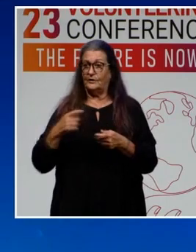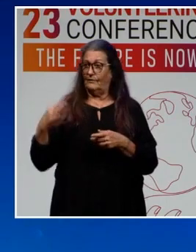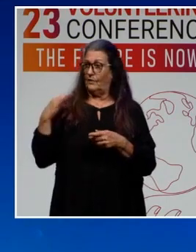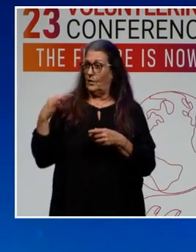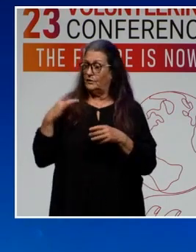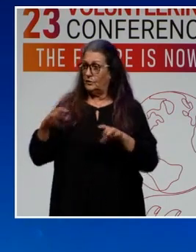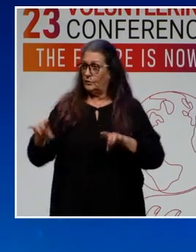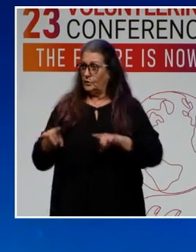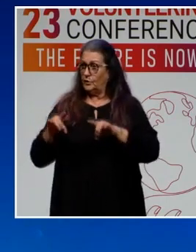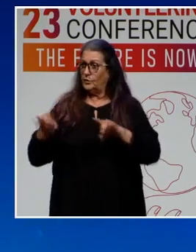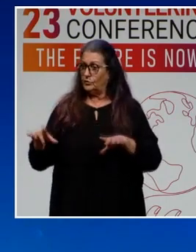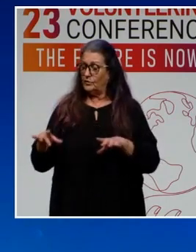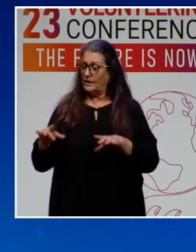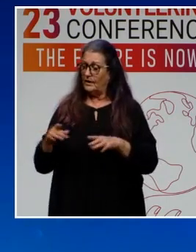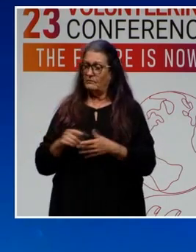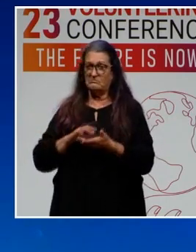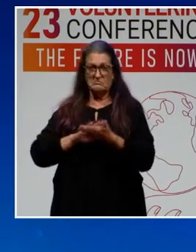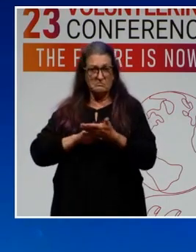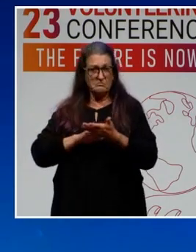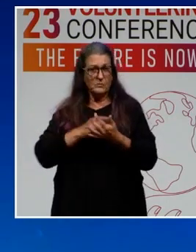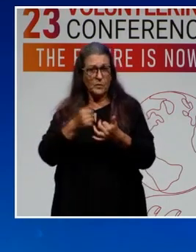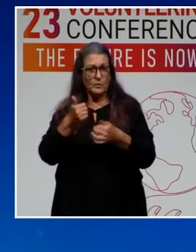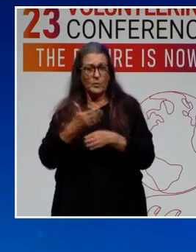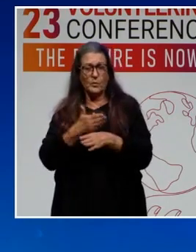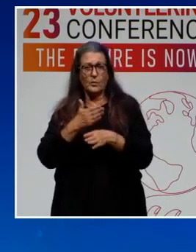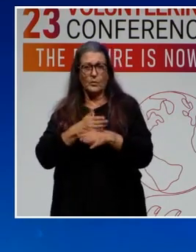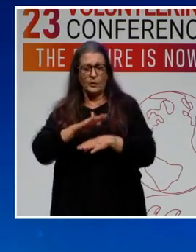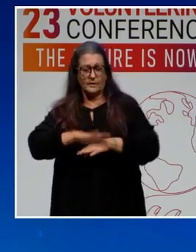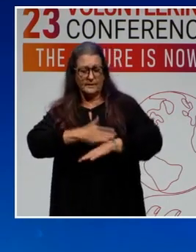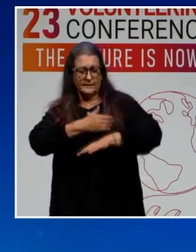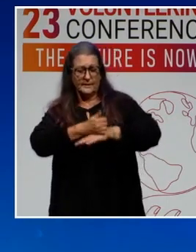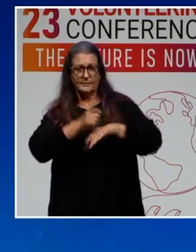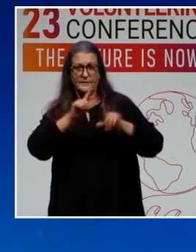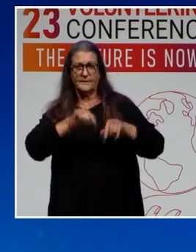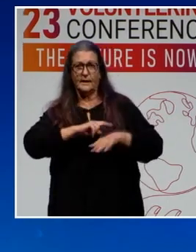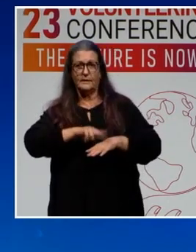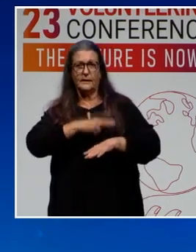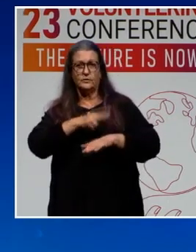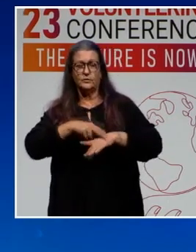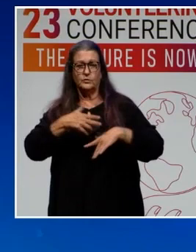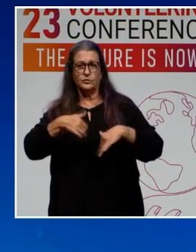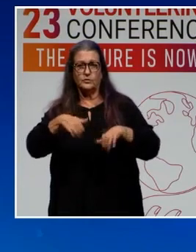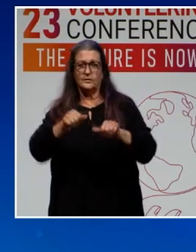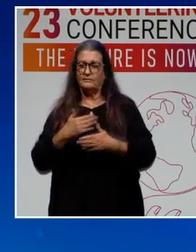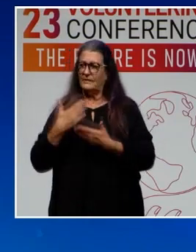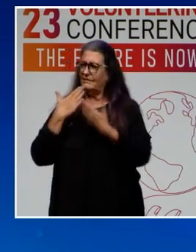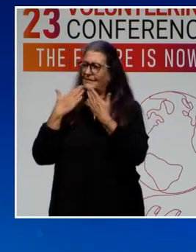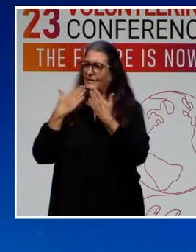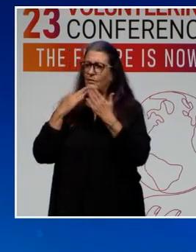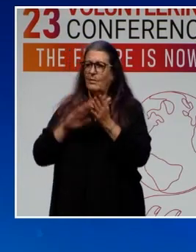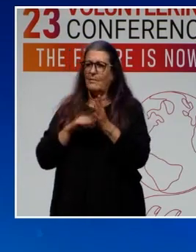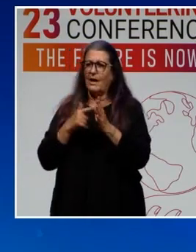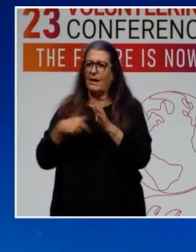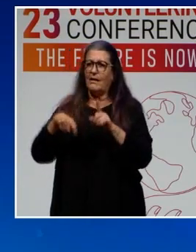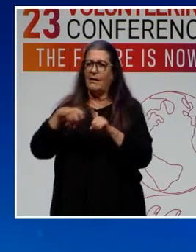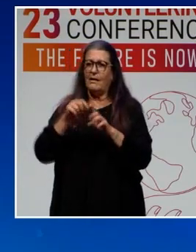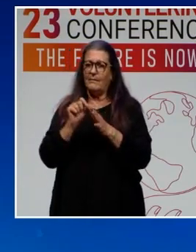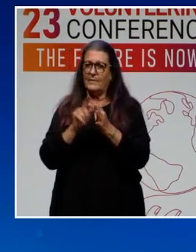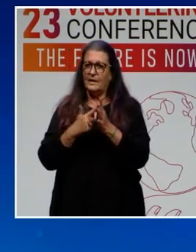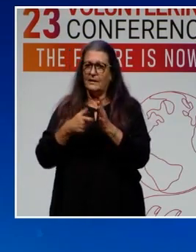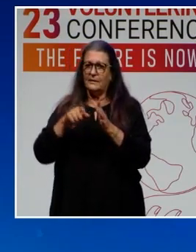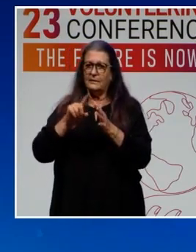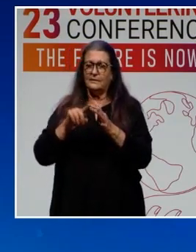National Strategy for Volunteering, and thank Mark Pearce and the team for this great outcome that we're launching